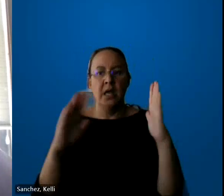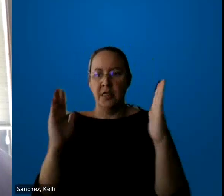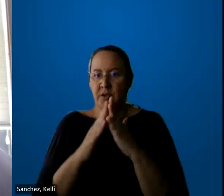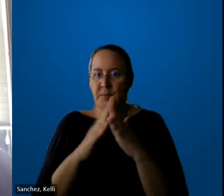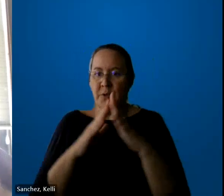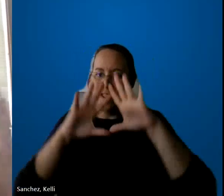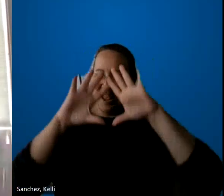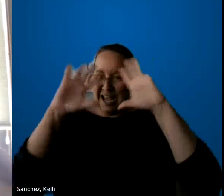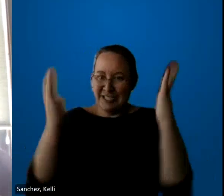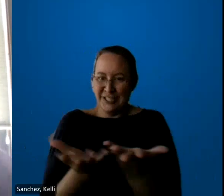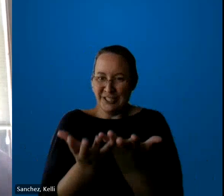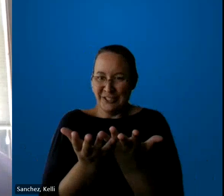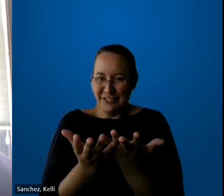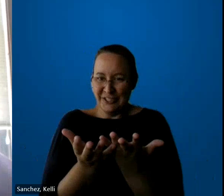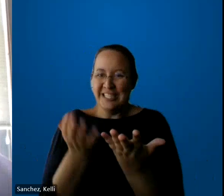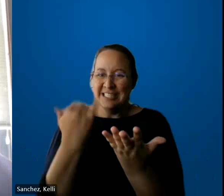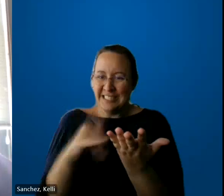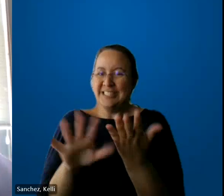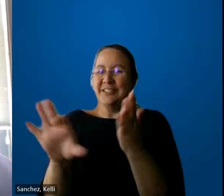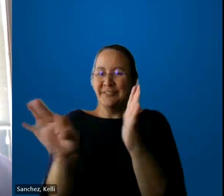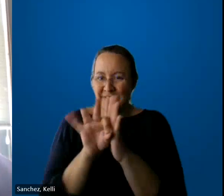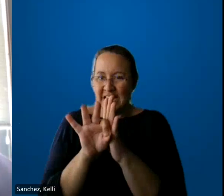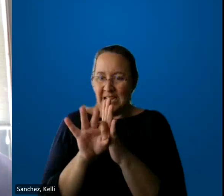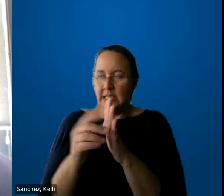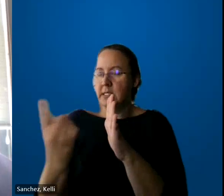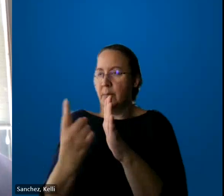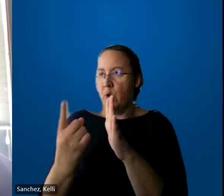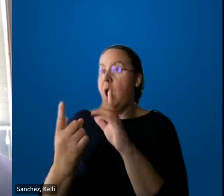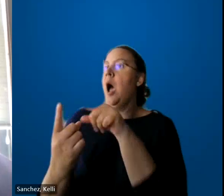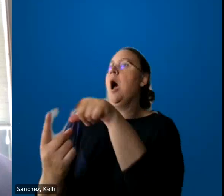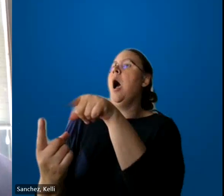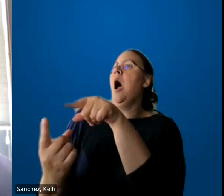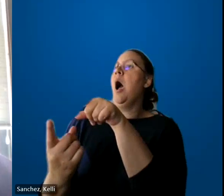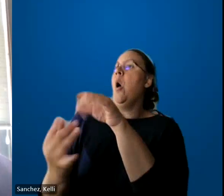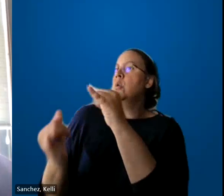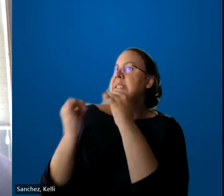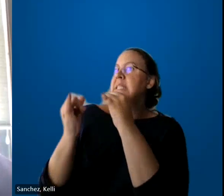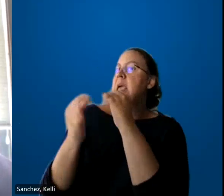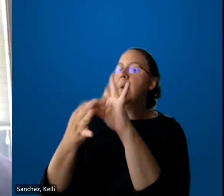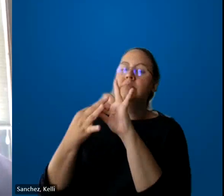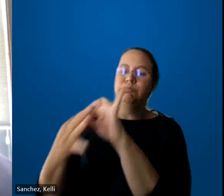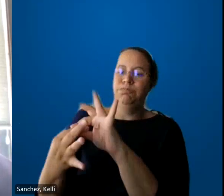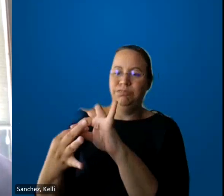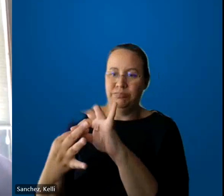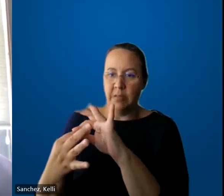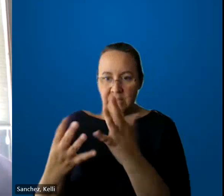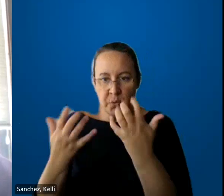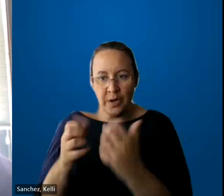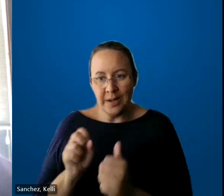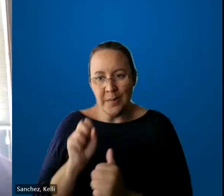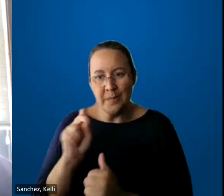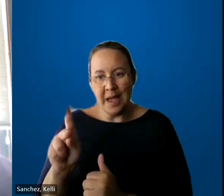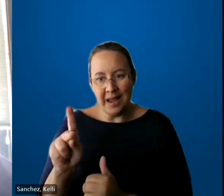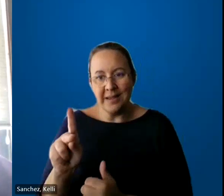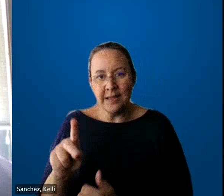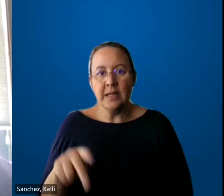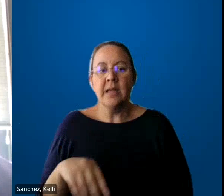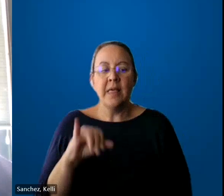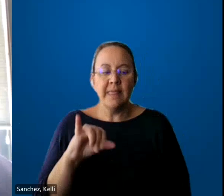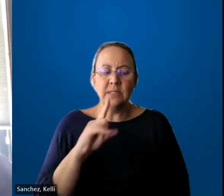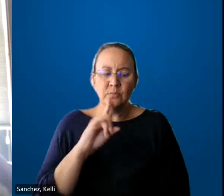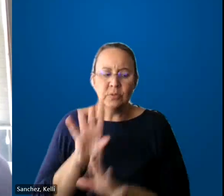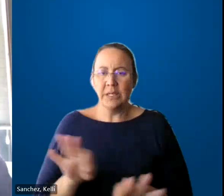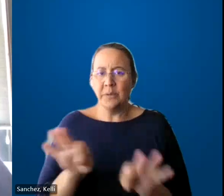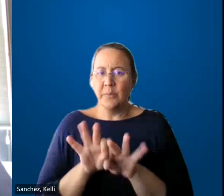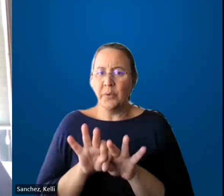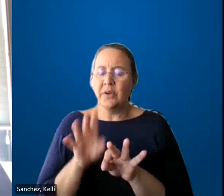whole, they'll find somebody that can relate to them and make them want to come back. And I think that's really important